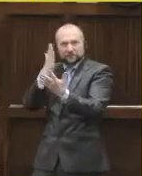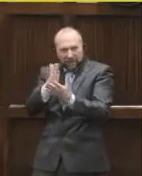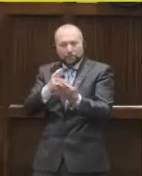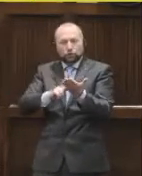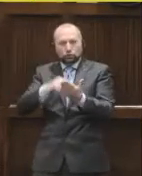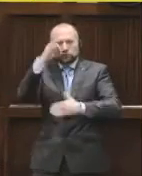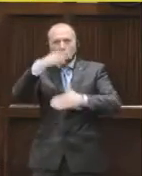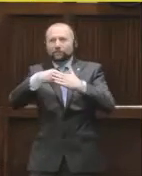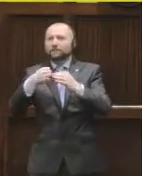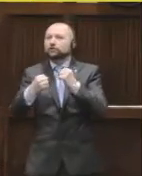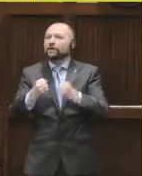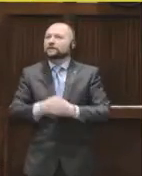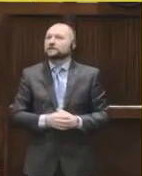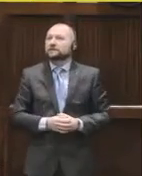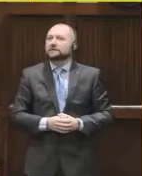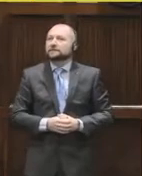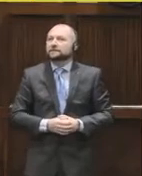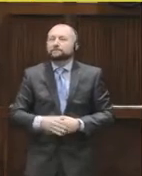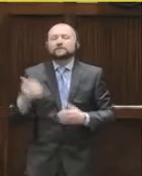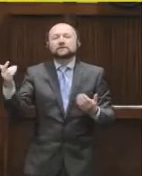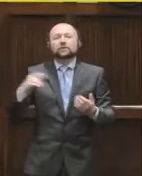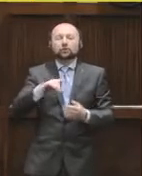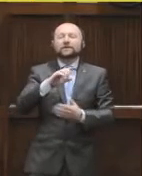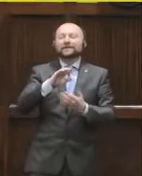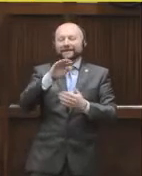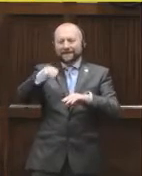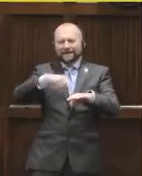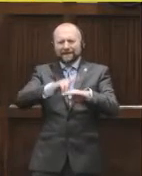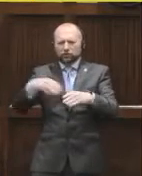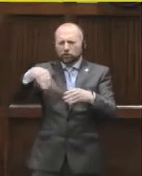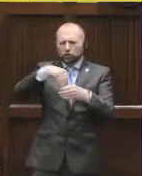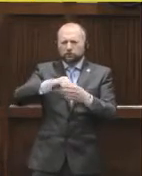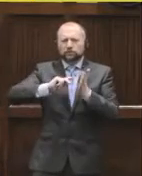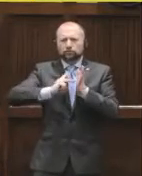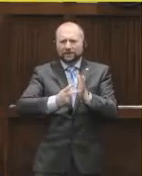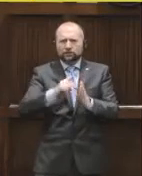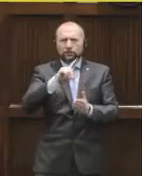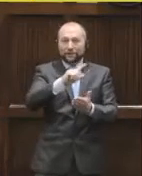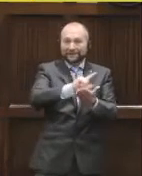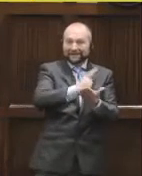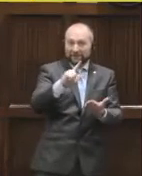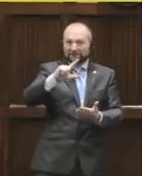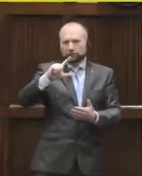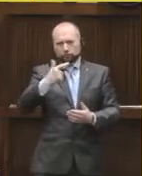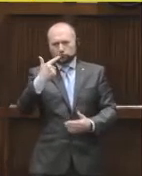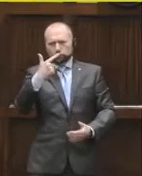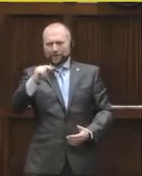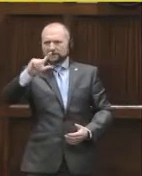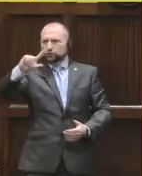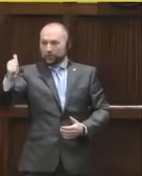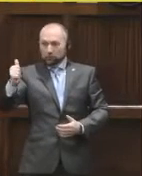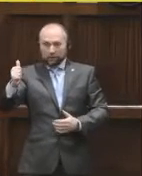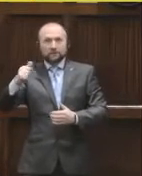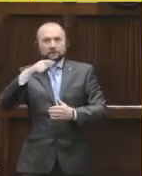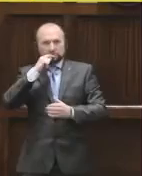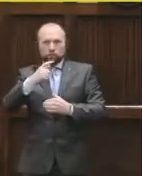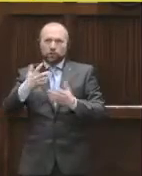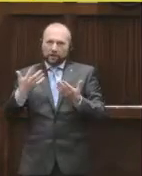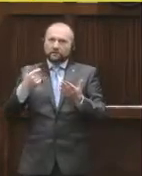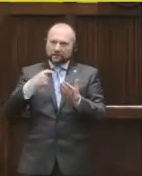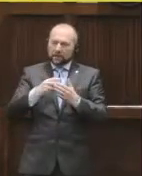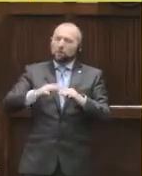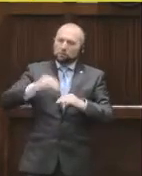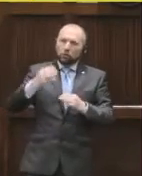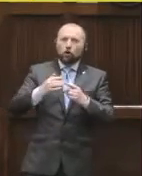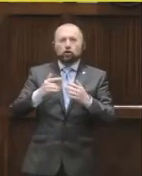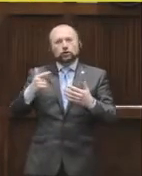Inclusion Strategy of 2017 to 21 includes commitments to extend remote interpretation